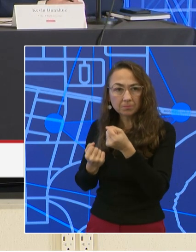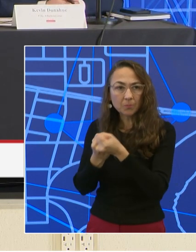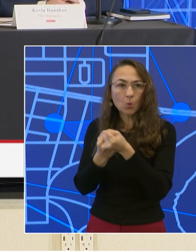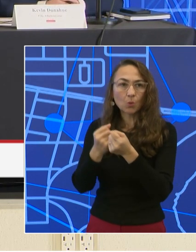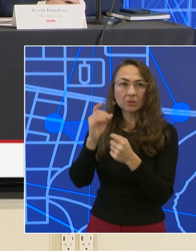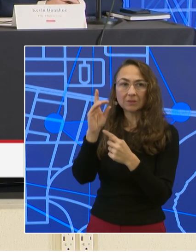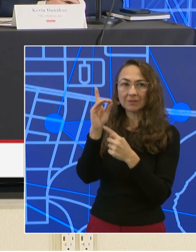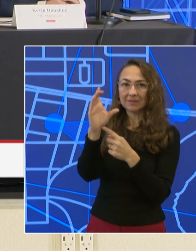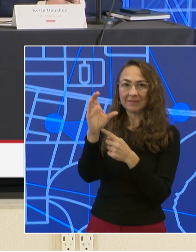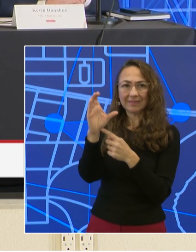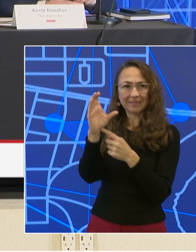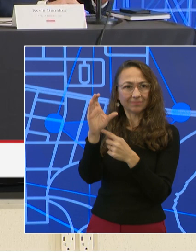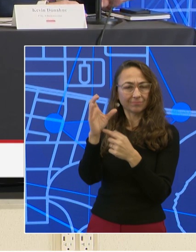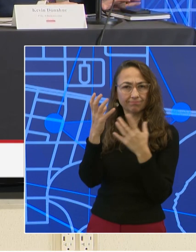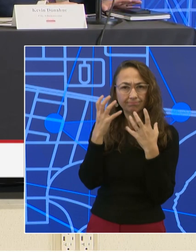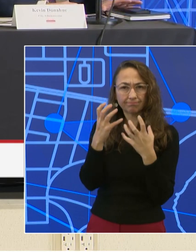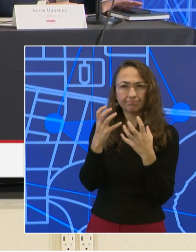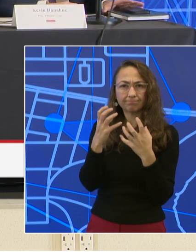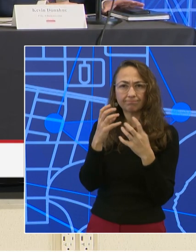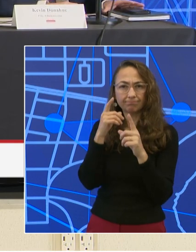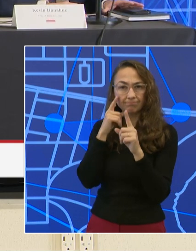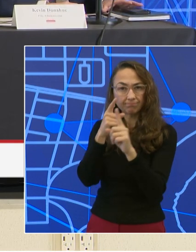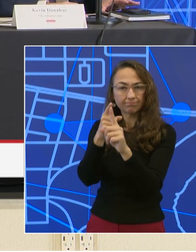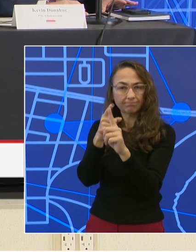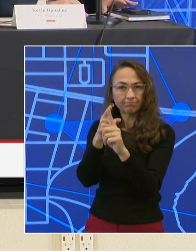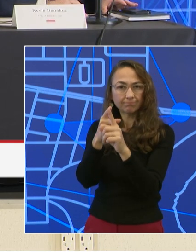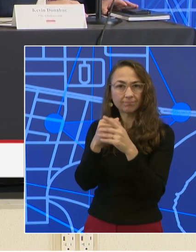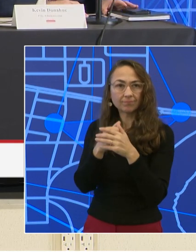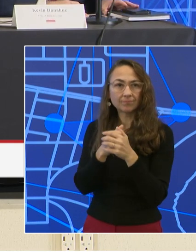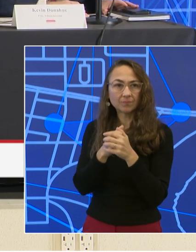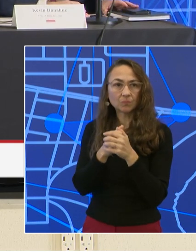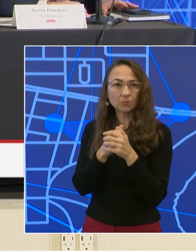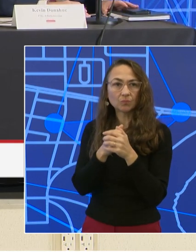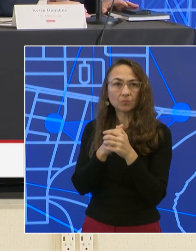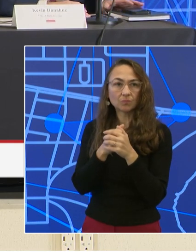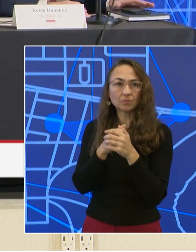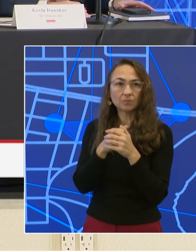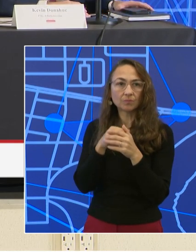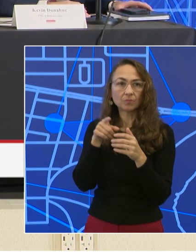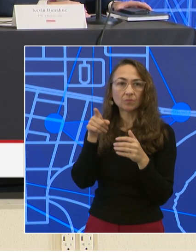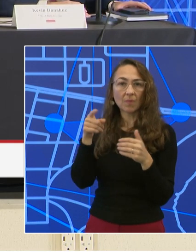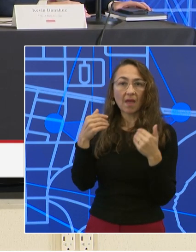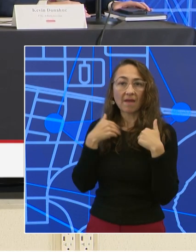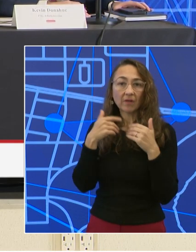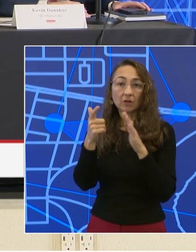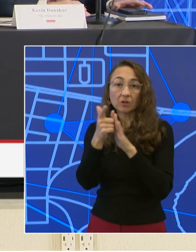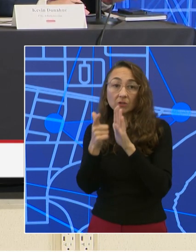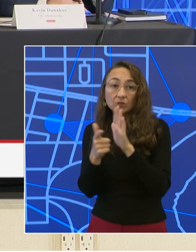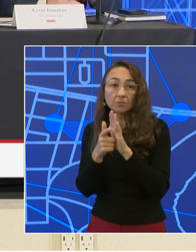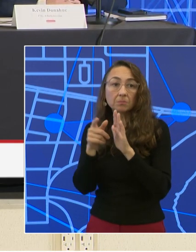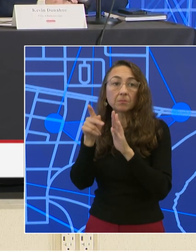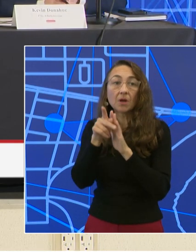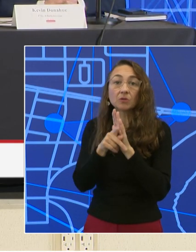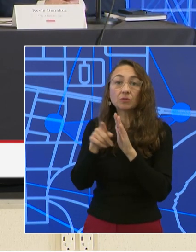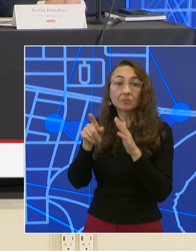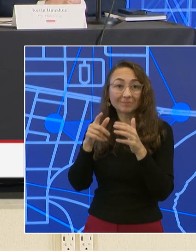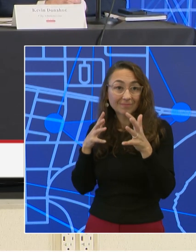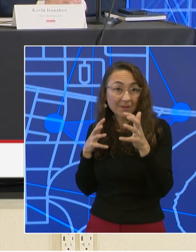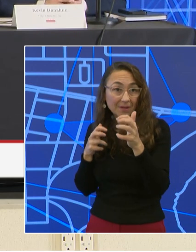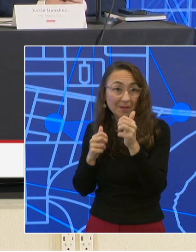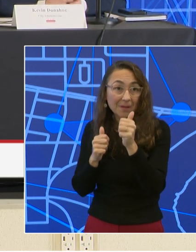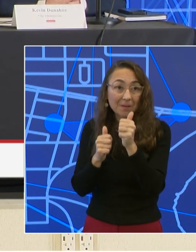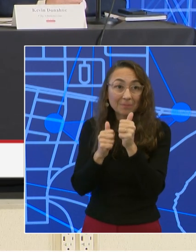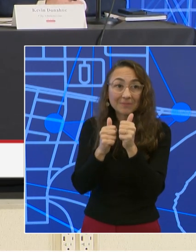do. In relation to that, are there any legislation or policies you guys are working on to help address some of the repeat offenders that has